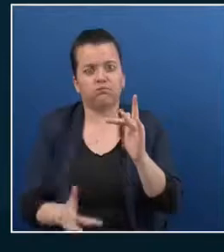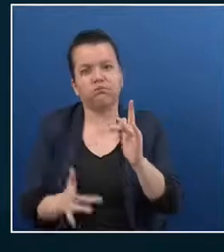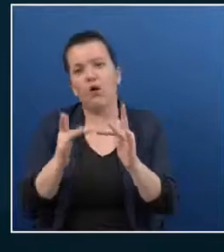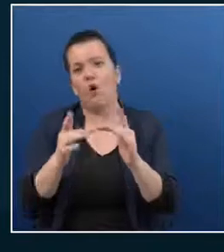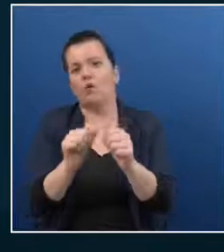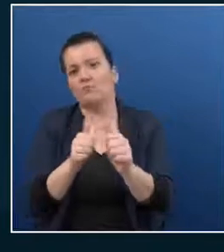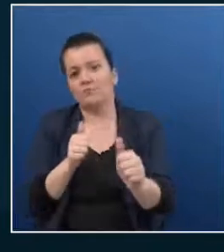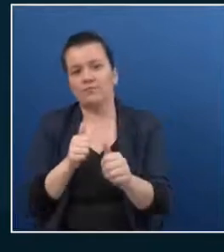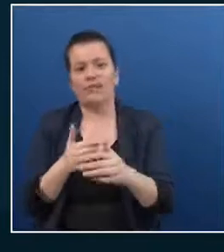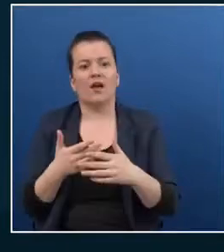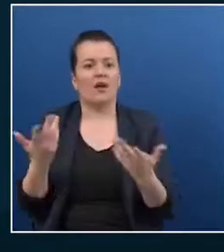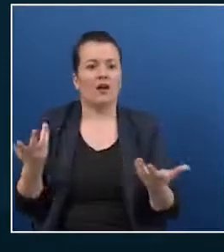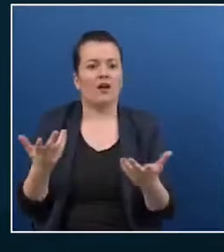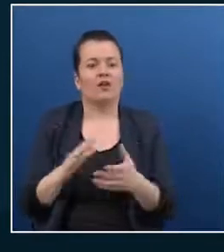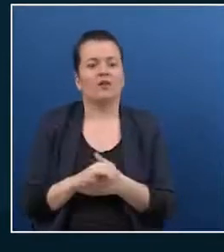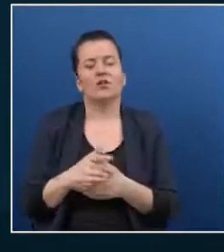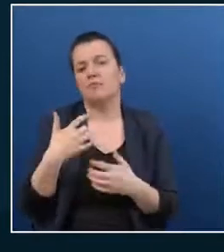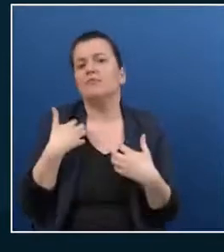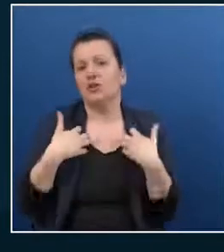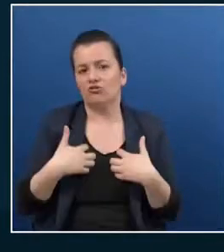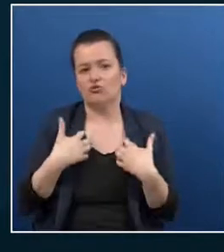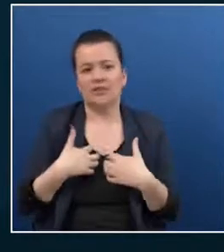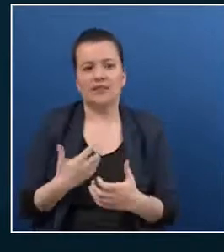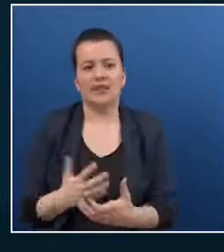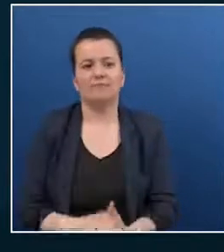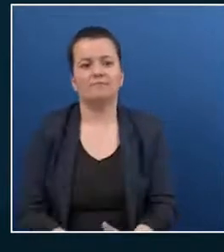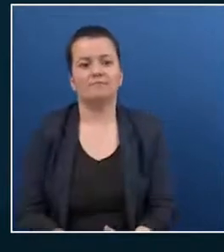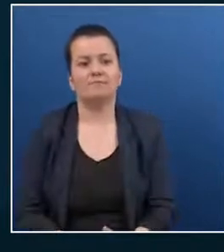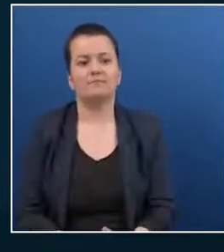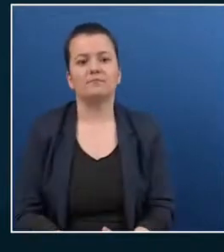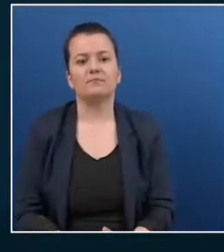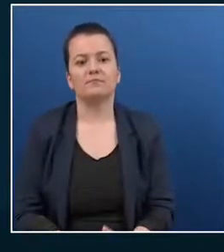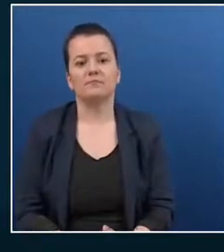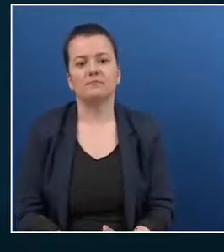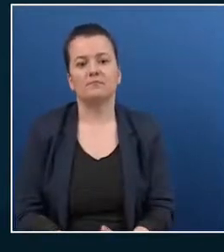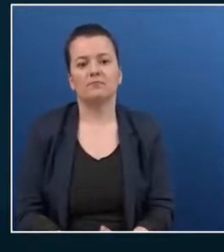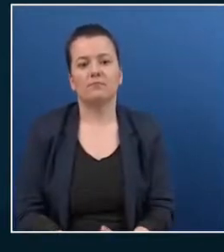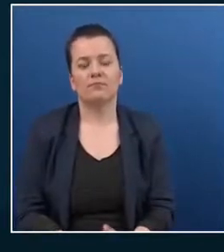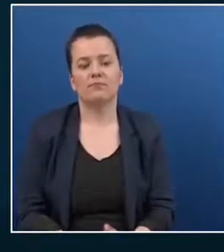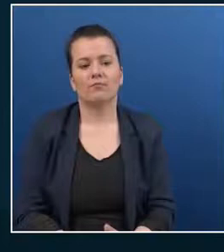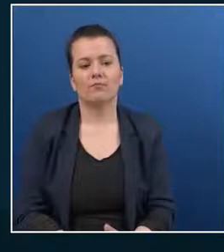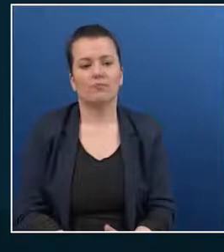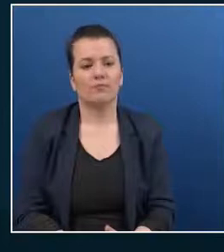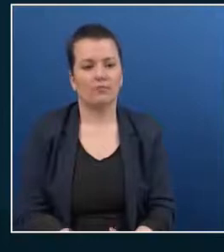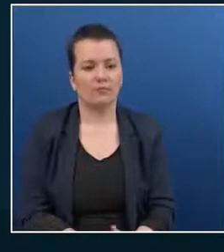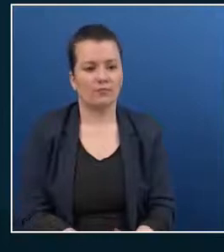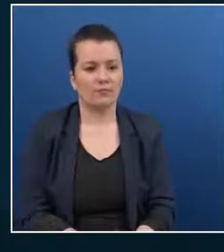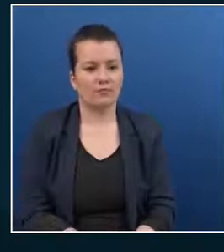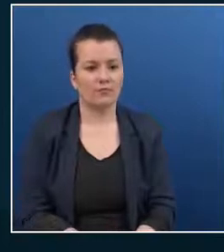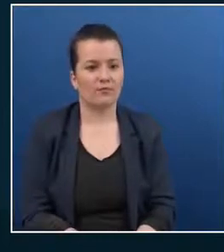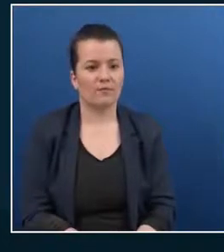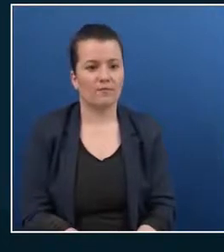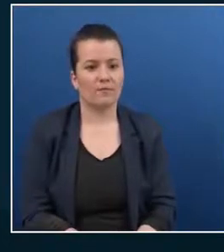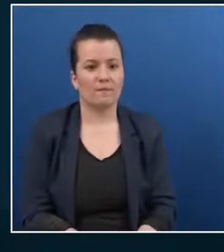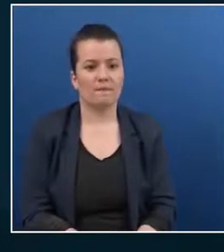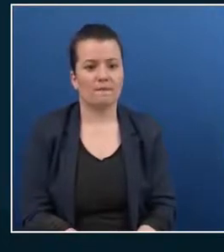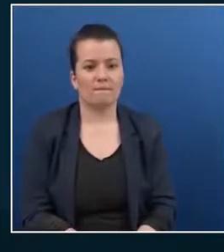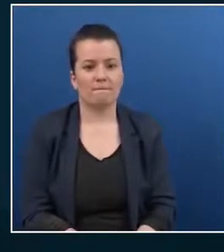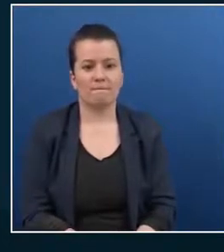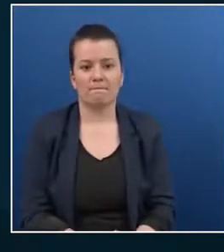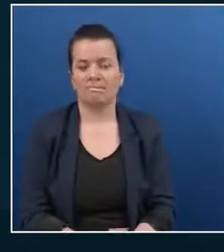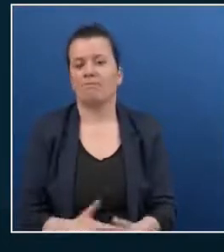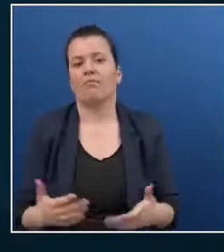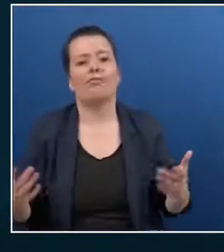arrive, do all of those things. That's the same, we have those in